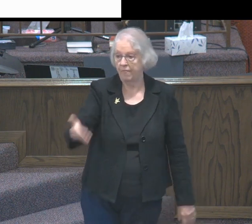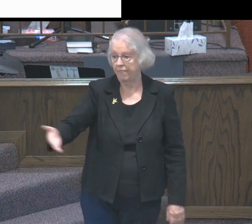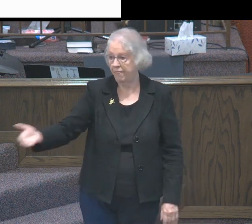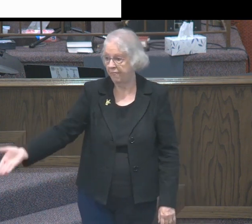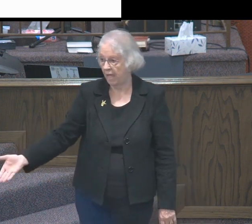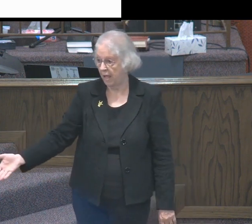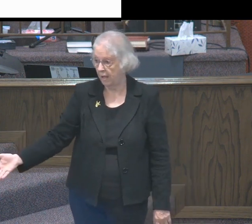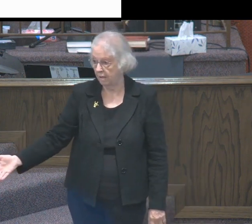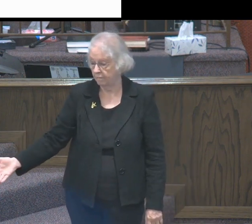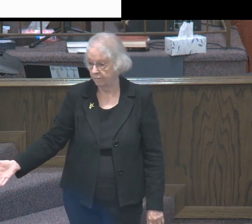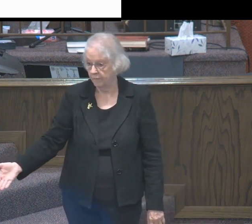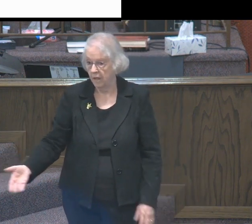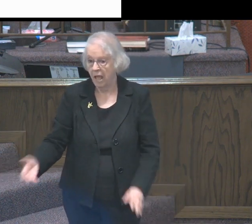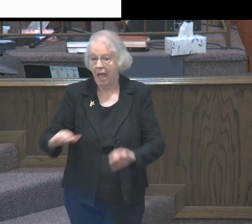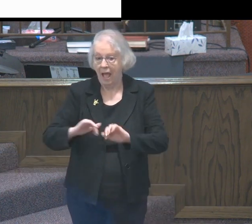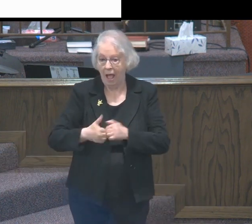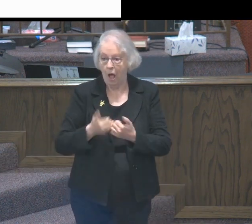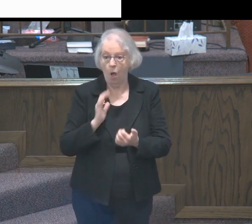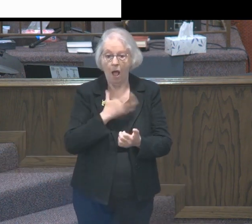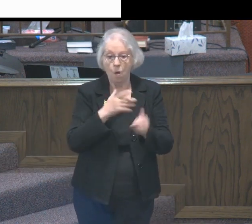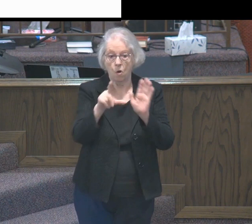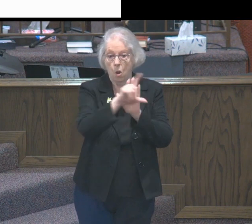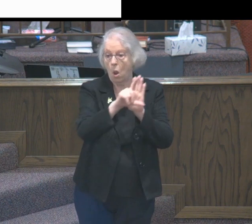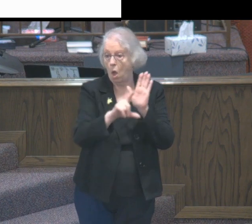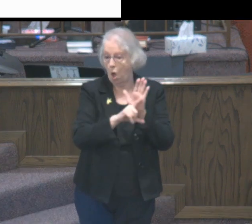The current way of thinking.